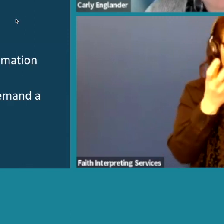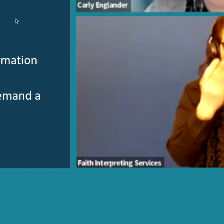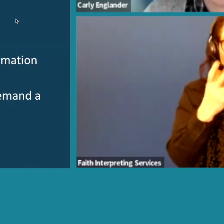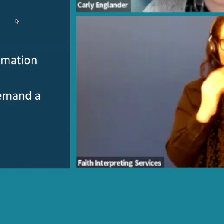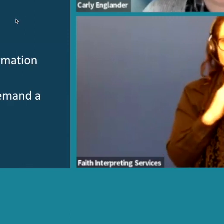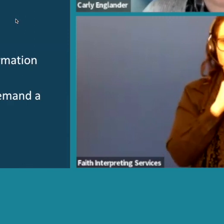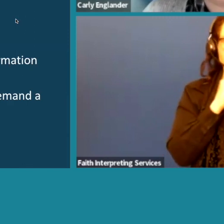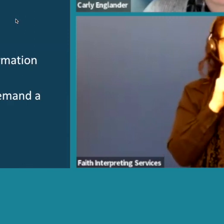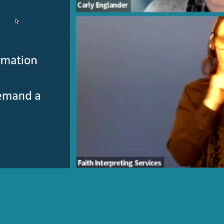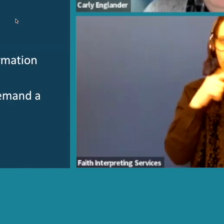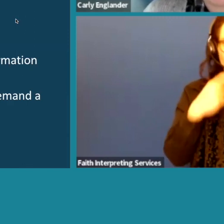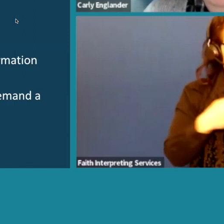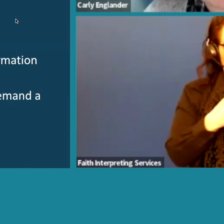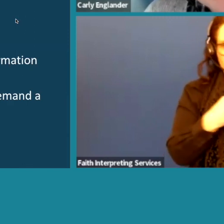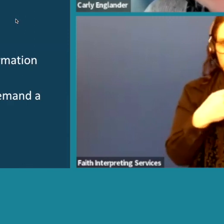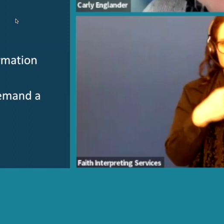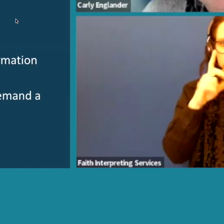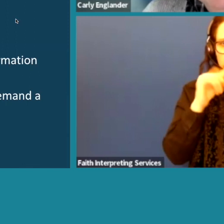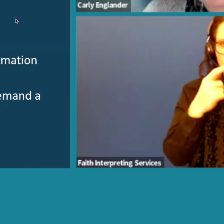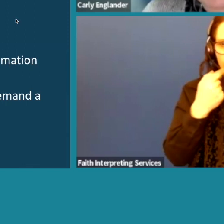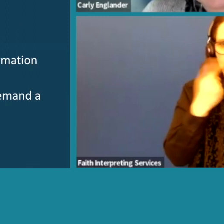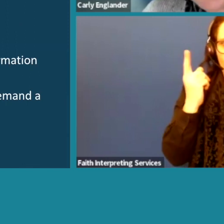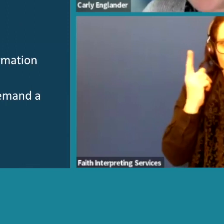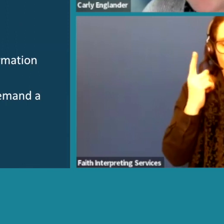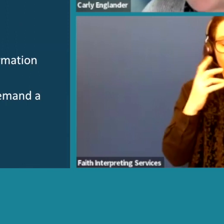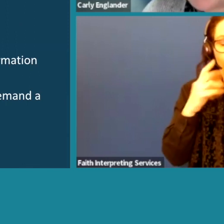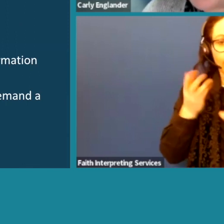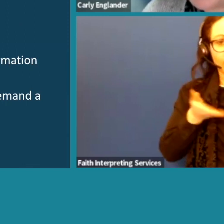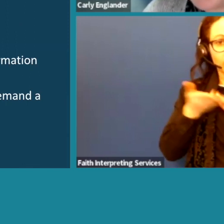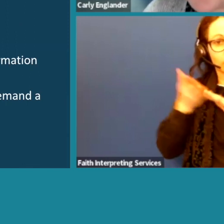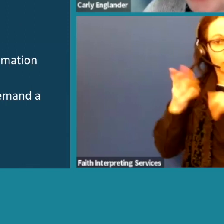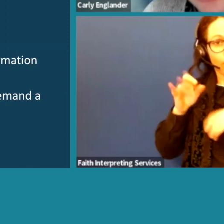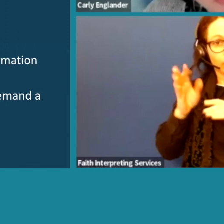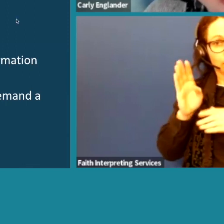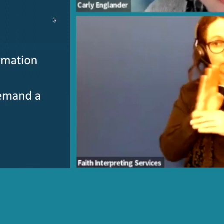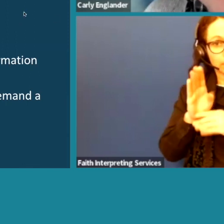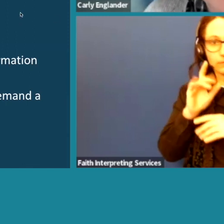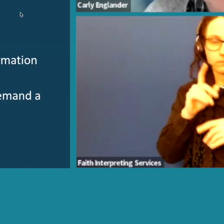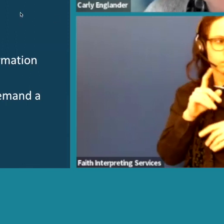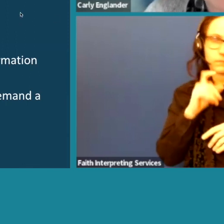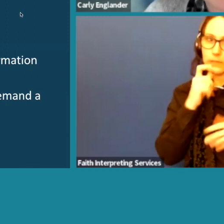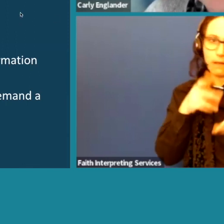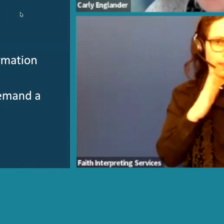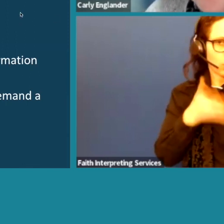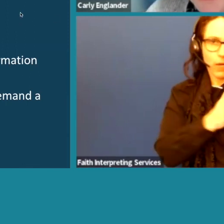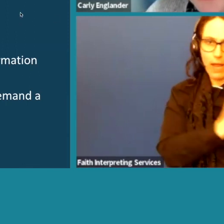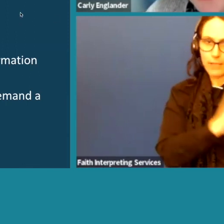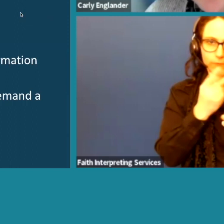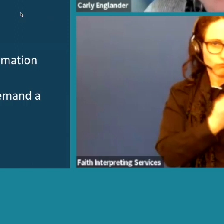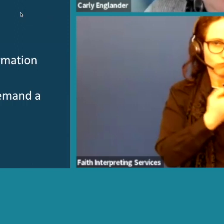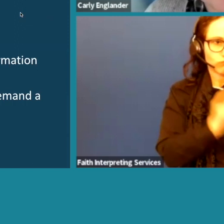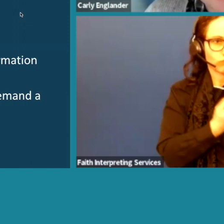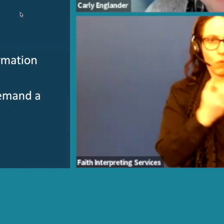disability, and the facility or the business is not allowed to ask for documentation or for any type of